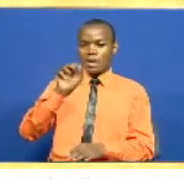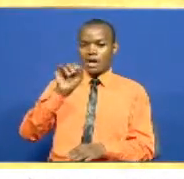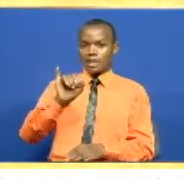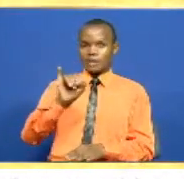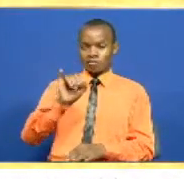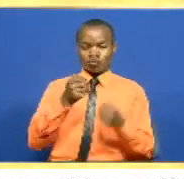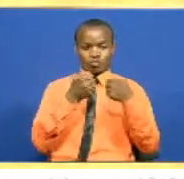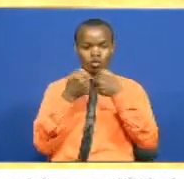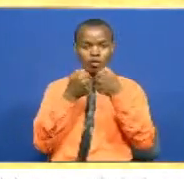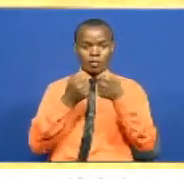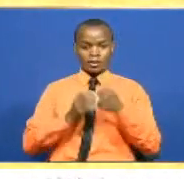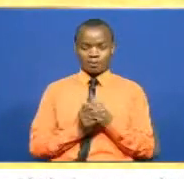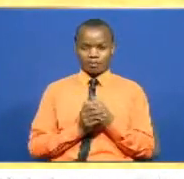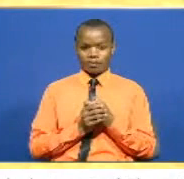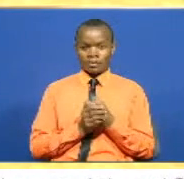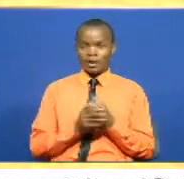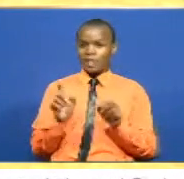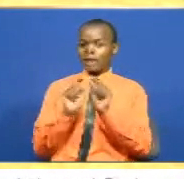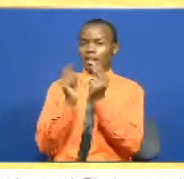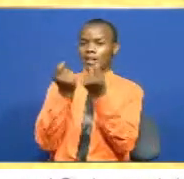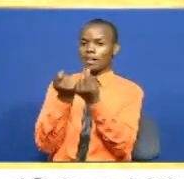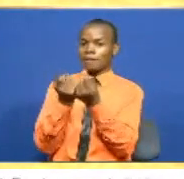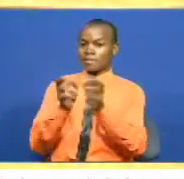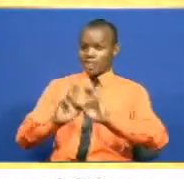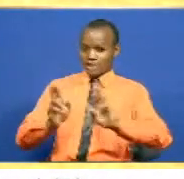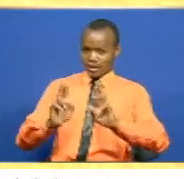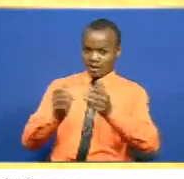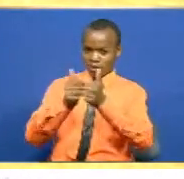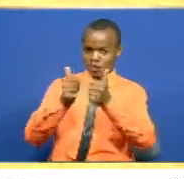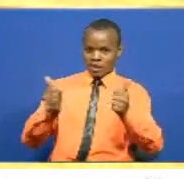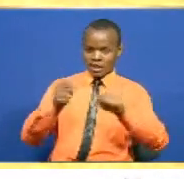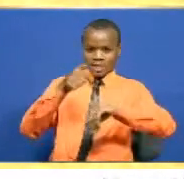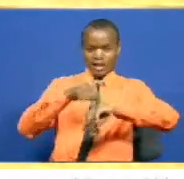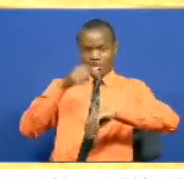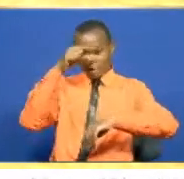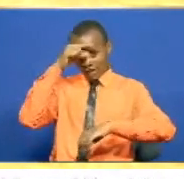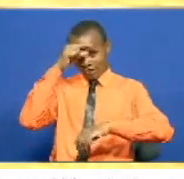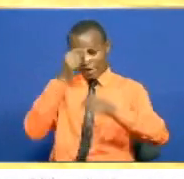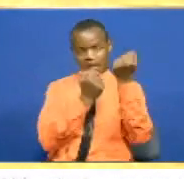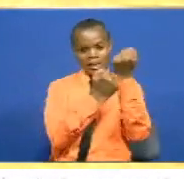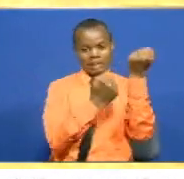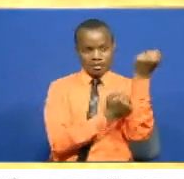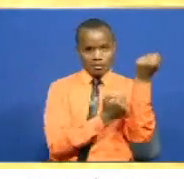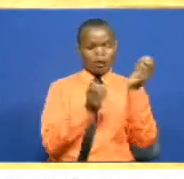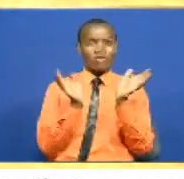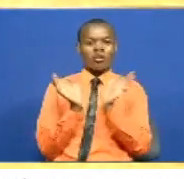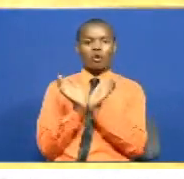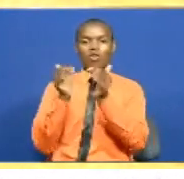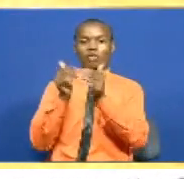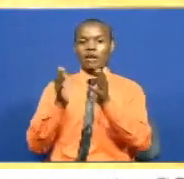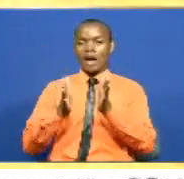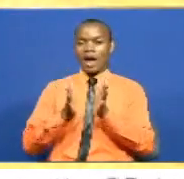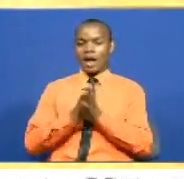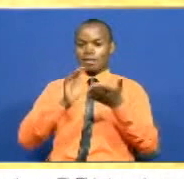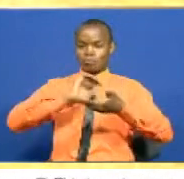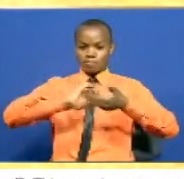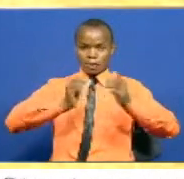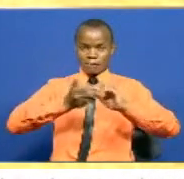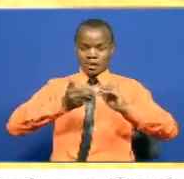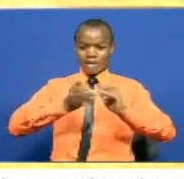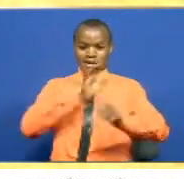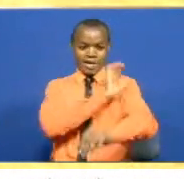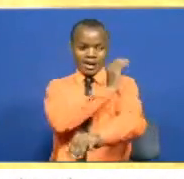the government and also the coaches and the athletes. They are energized and they are ready to